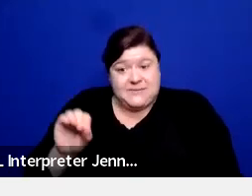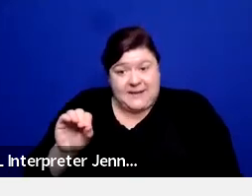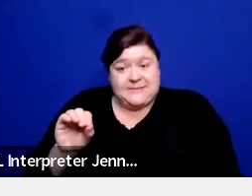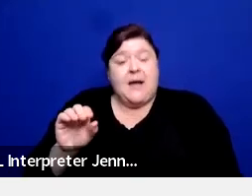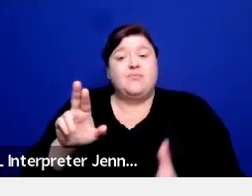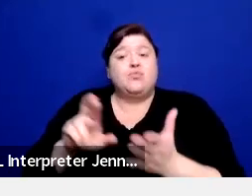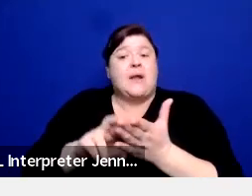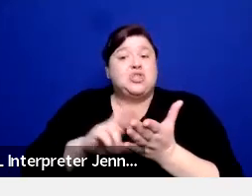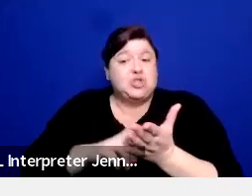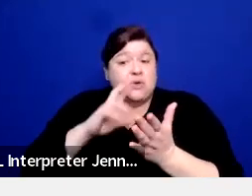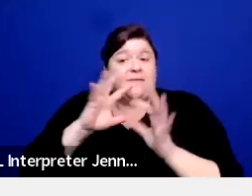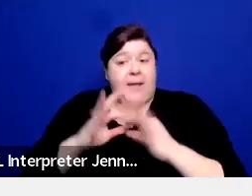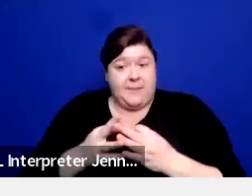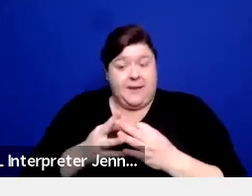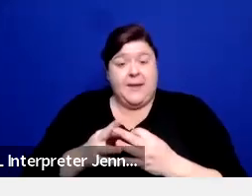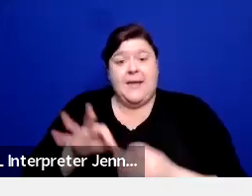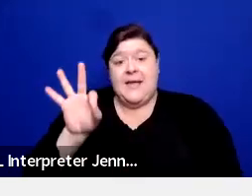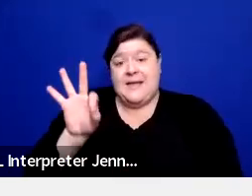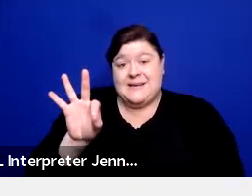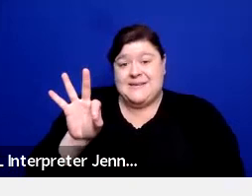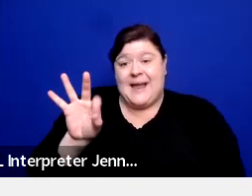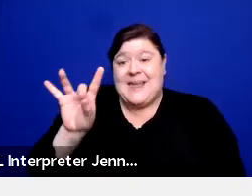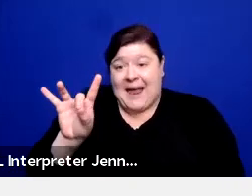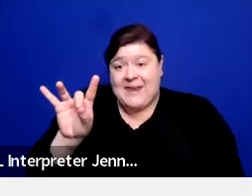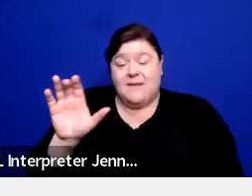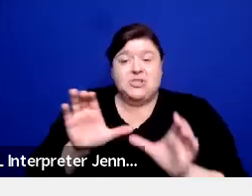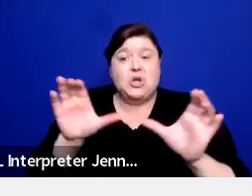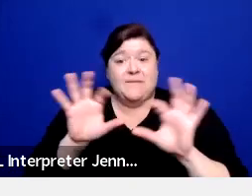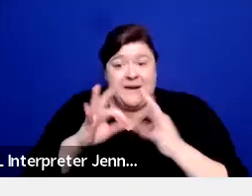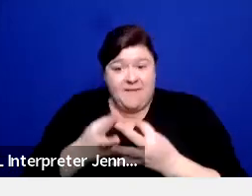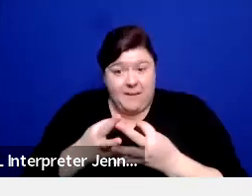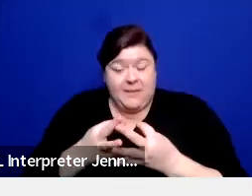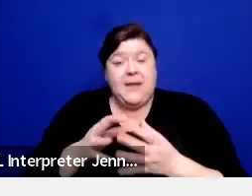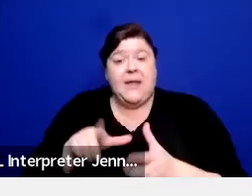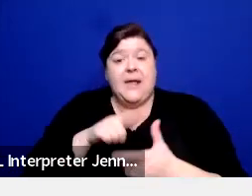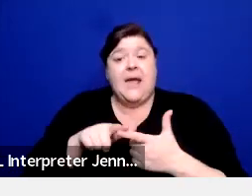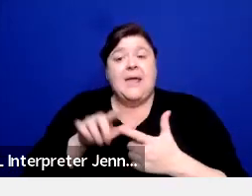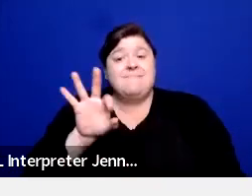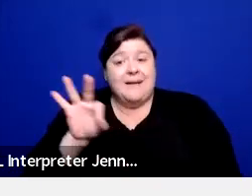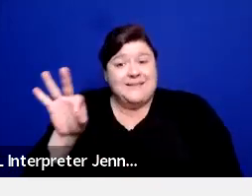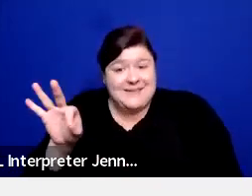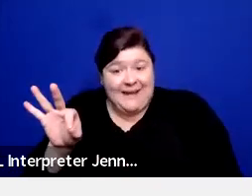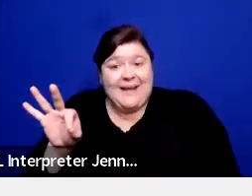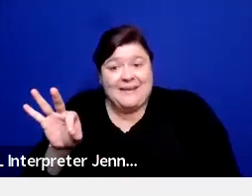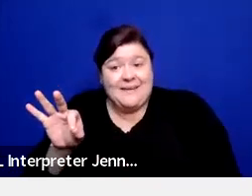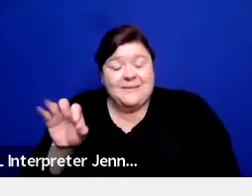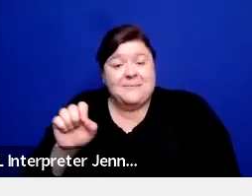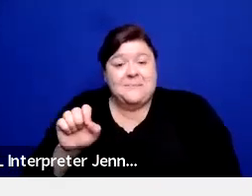family, 98 of certified family were able to receive a grant, and 99